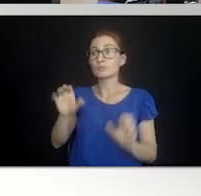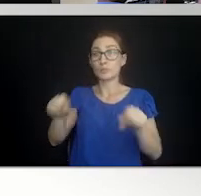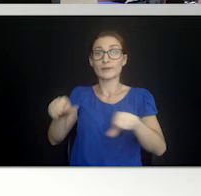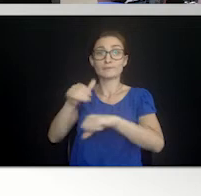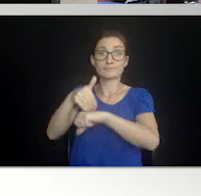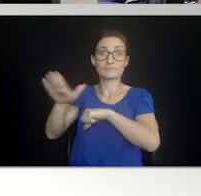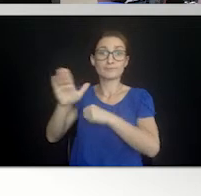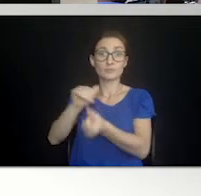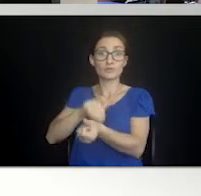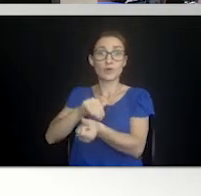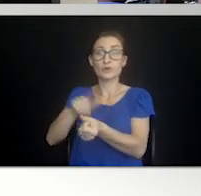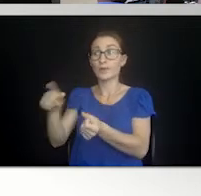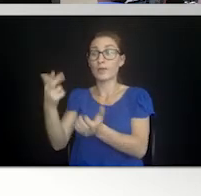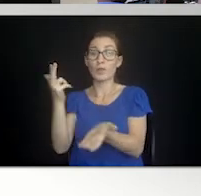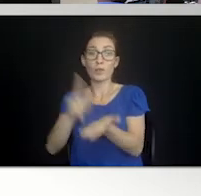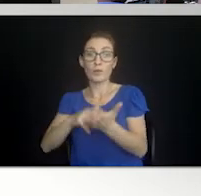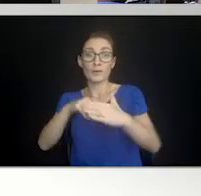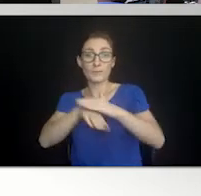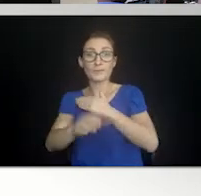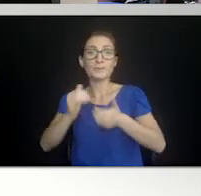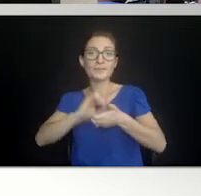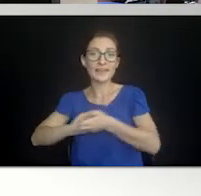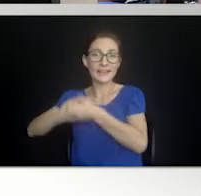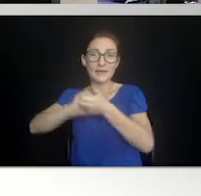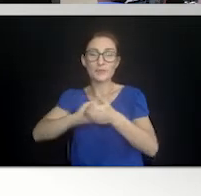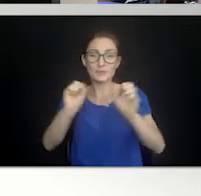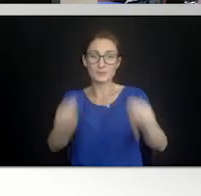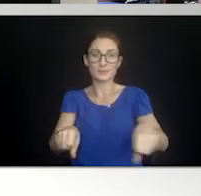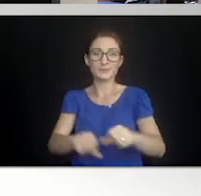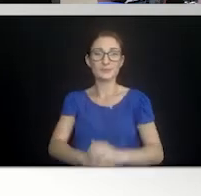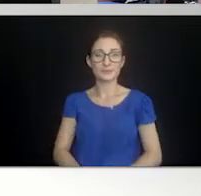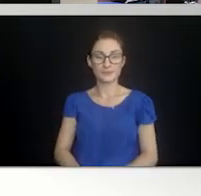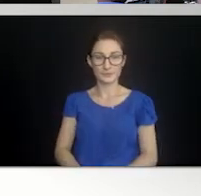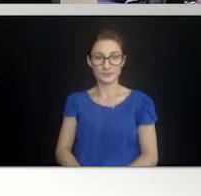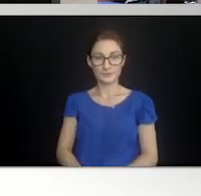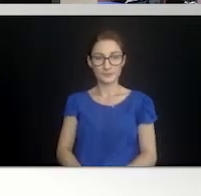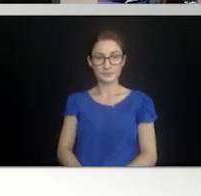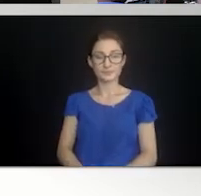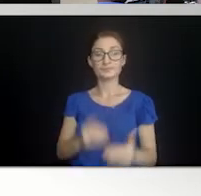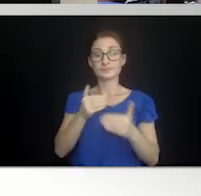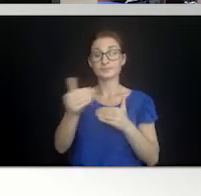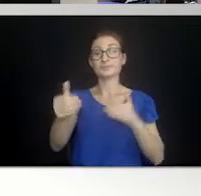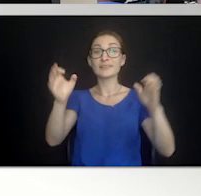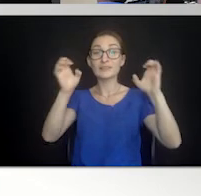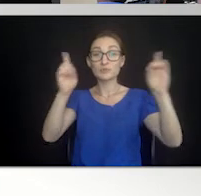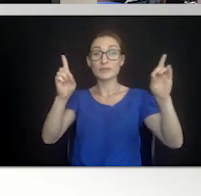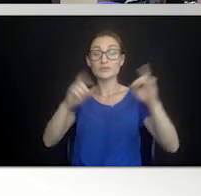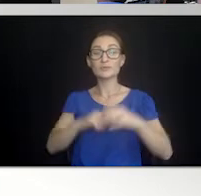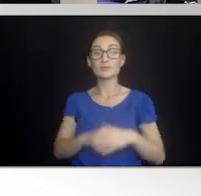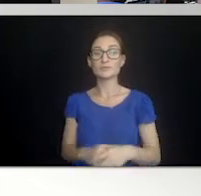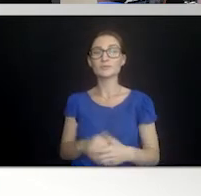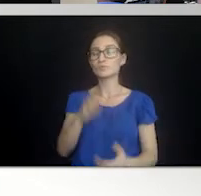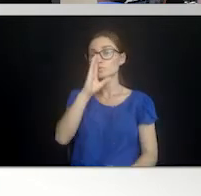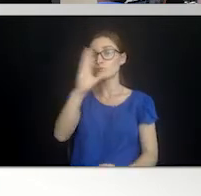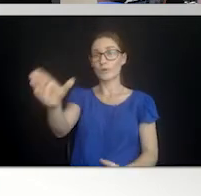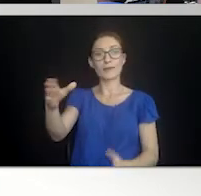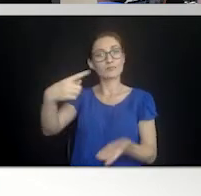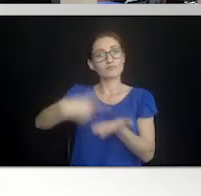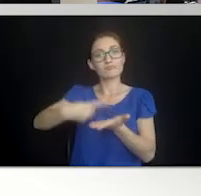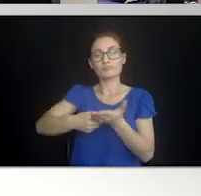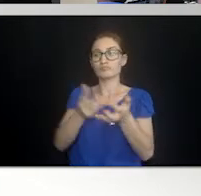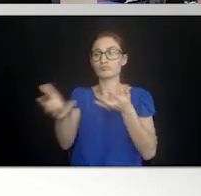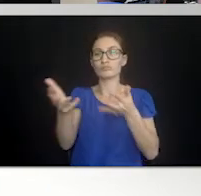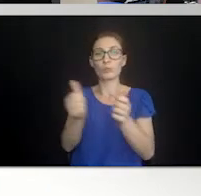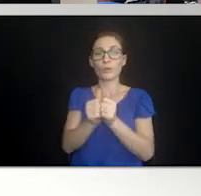can send that to your doctor. They can log in, and then you can collaborate easily online. Next up, education. Being able to